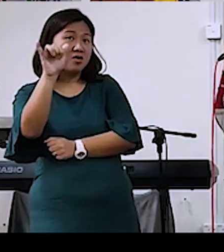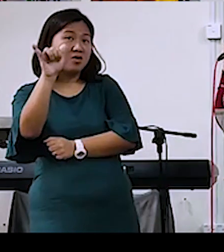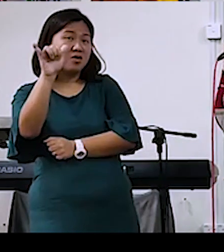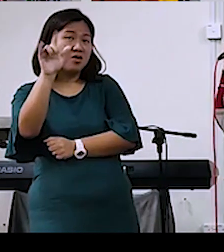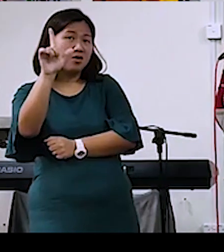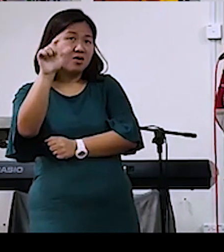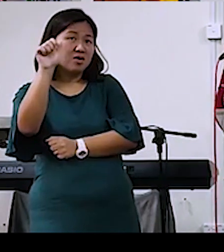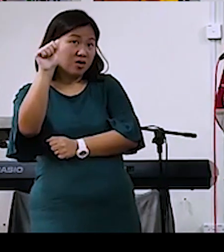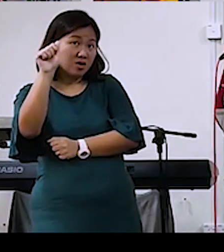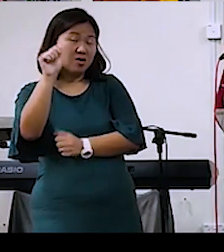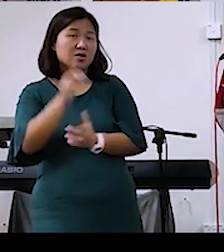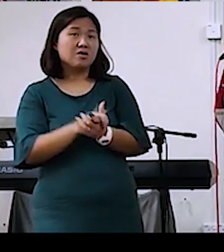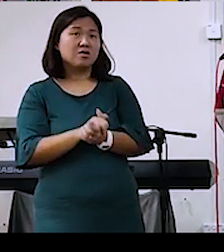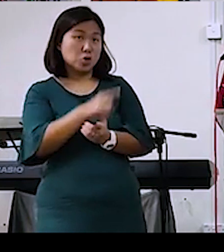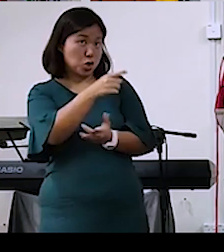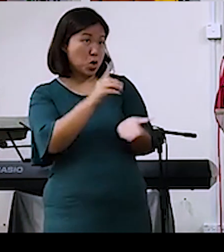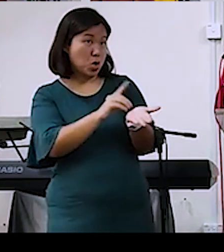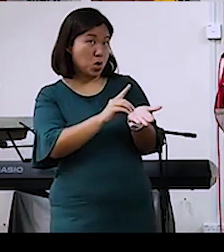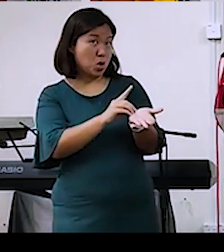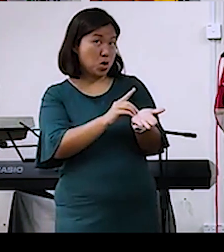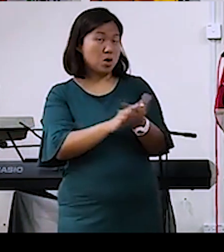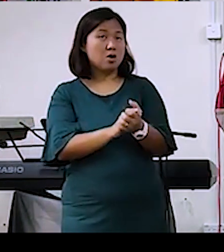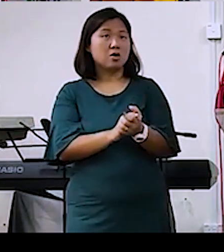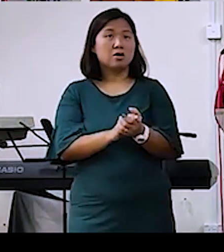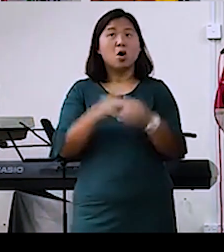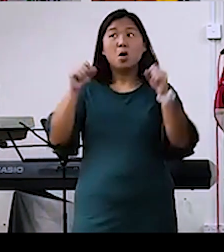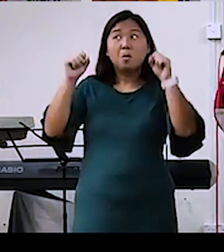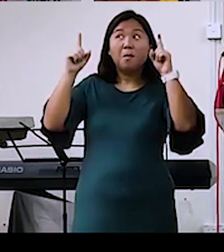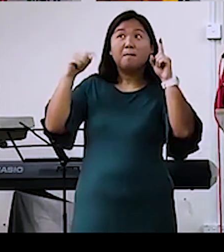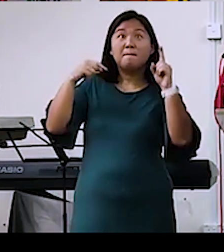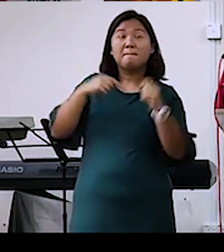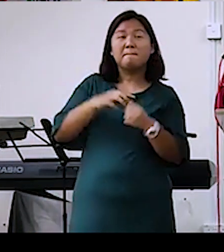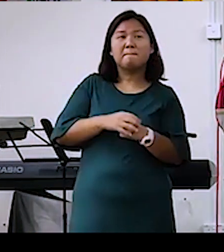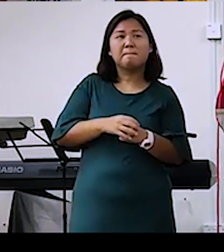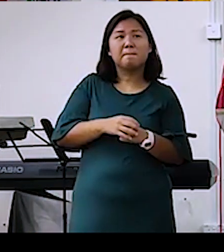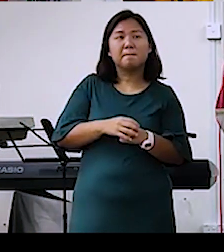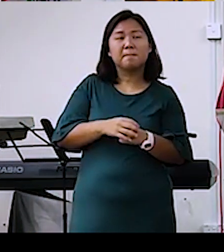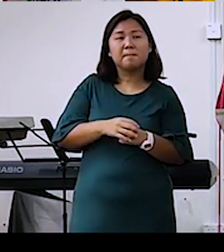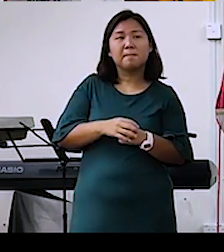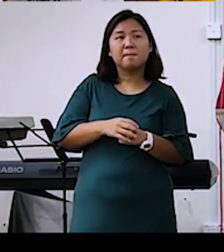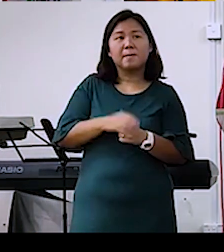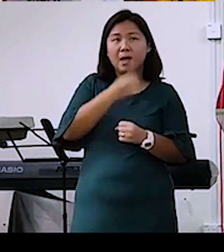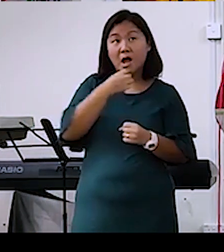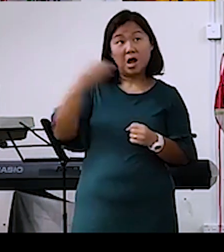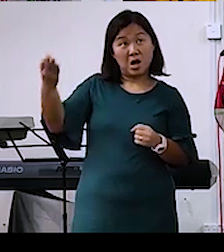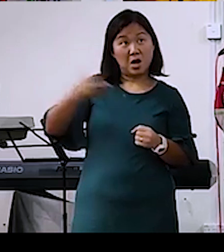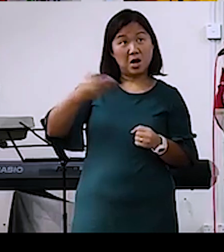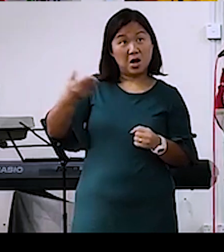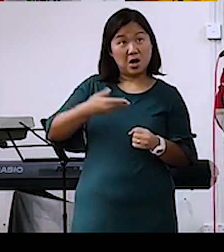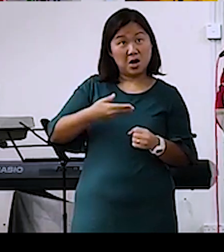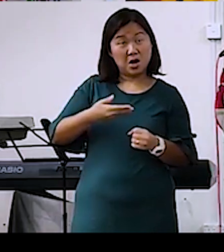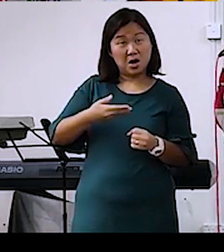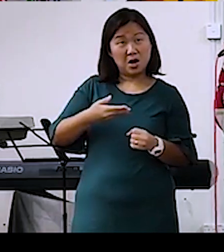way. And of course. And the moment I got this invitation to be introduced to Dr. Kayla, I said,